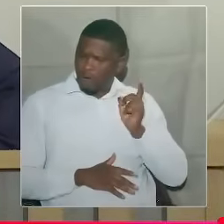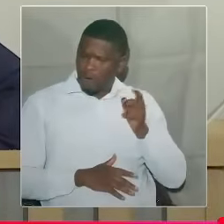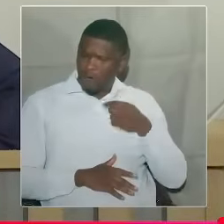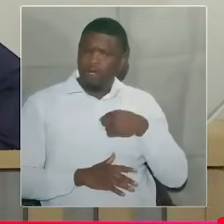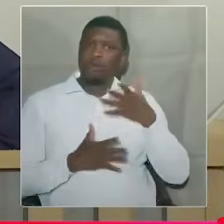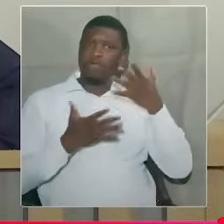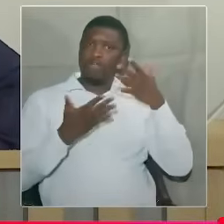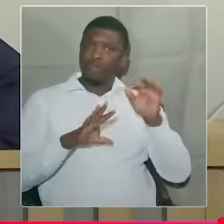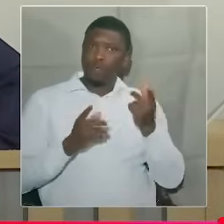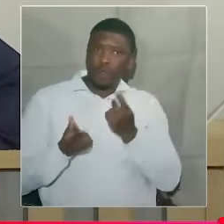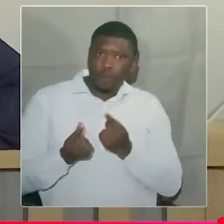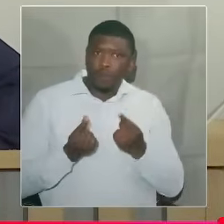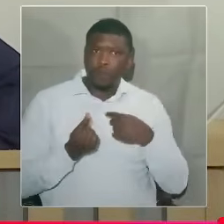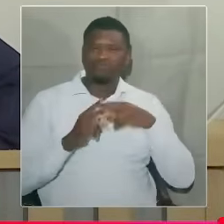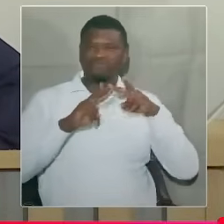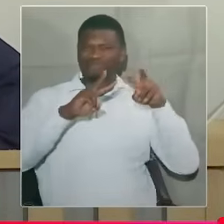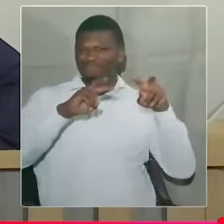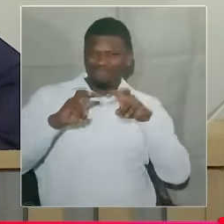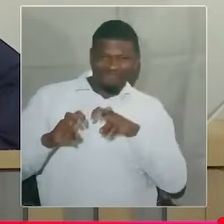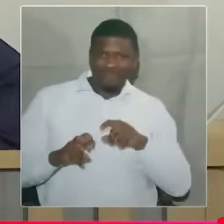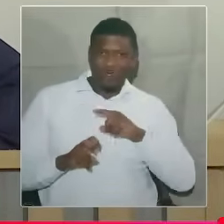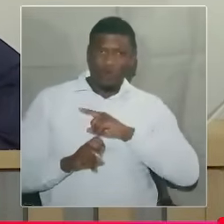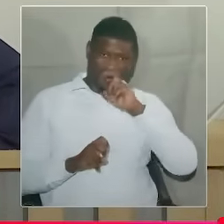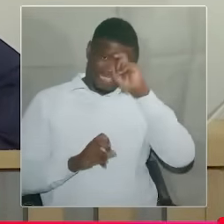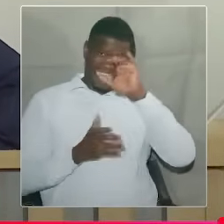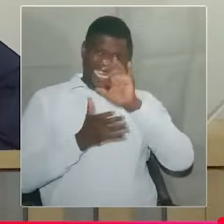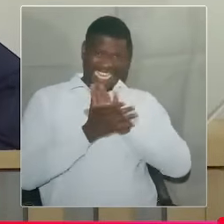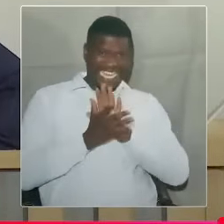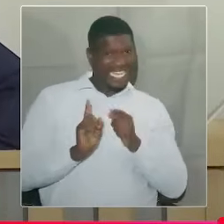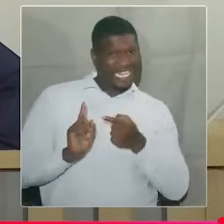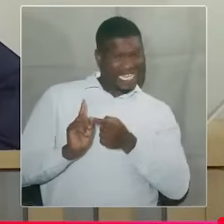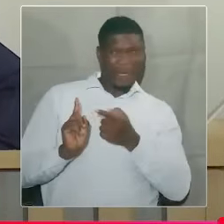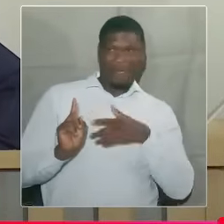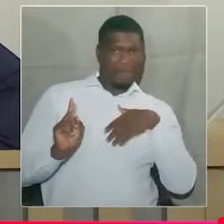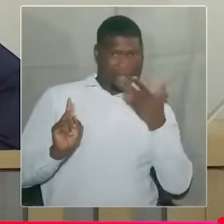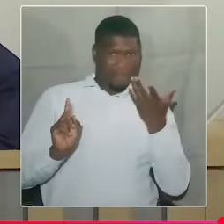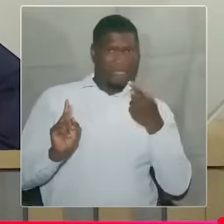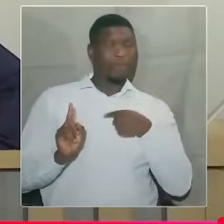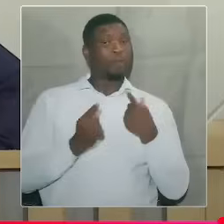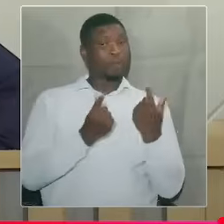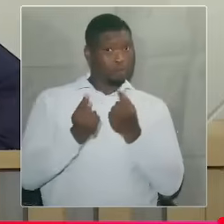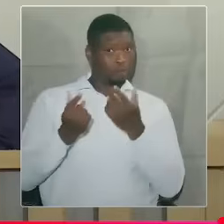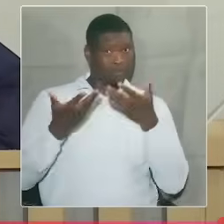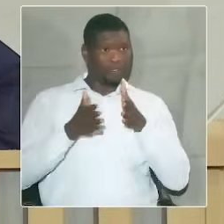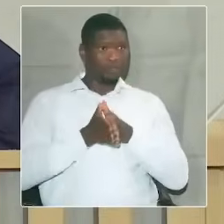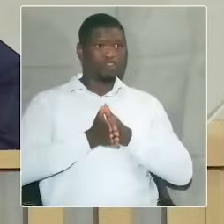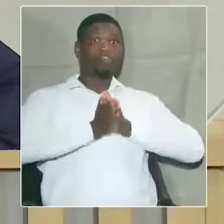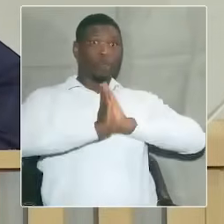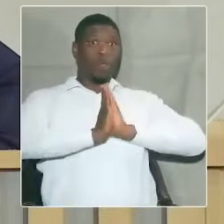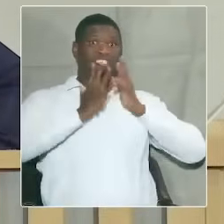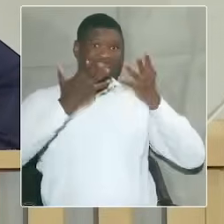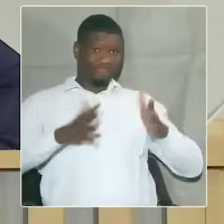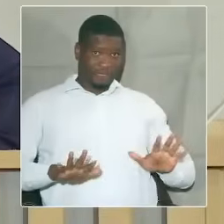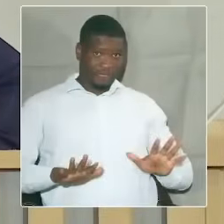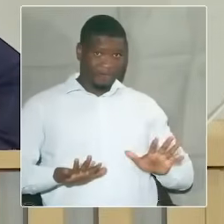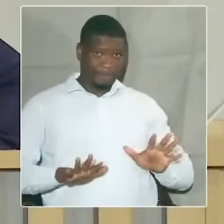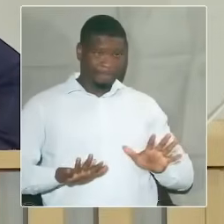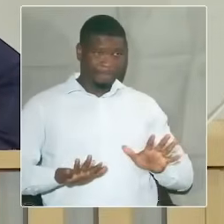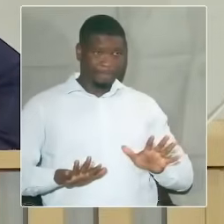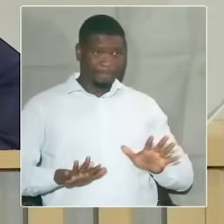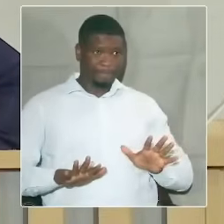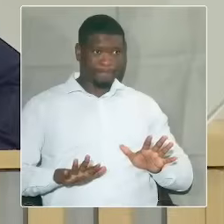because the person was not trusting anyone, especially in Gauteng in the investigation of this